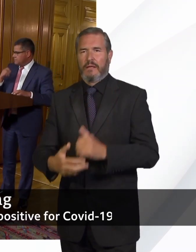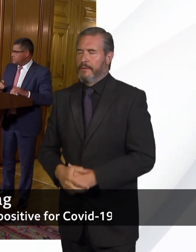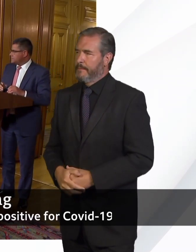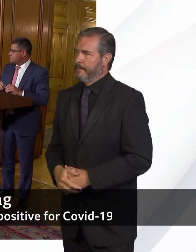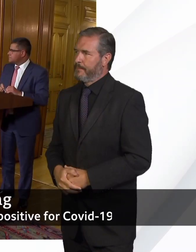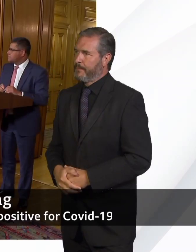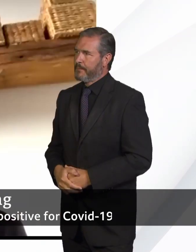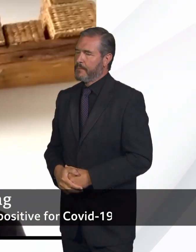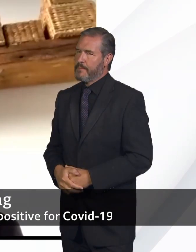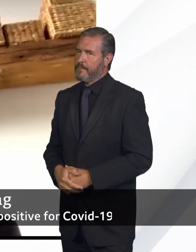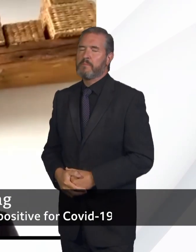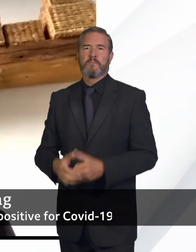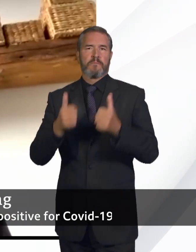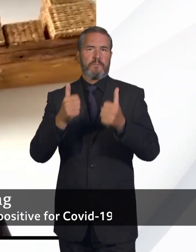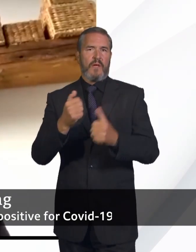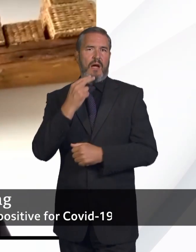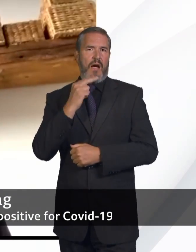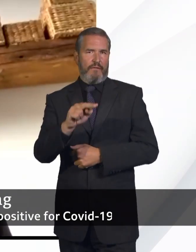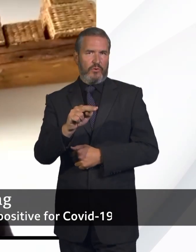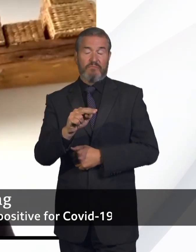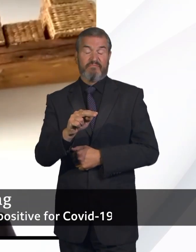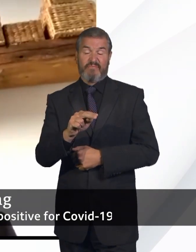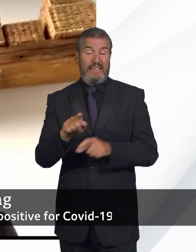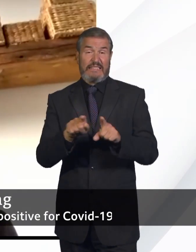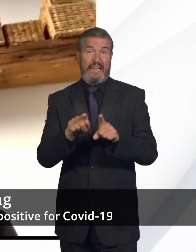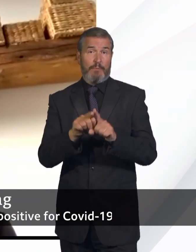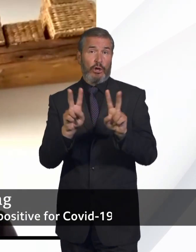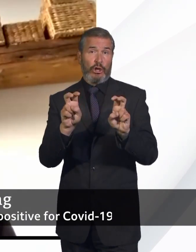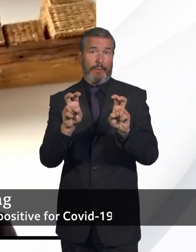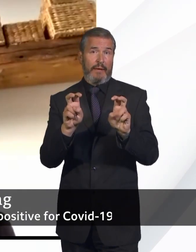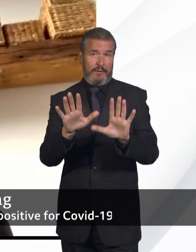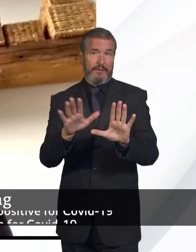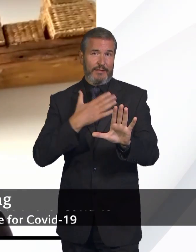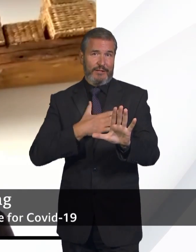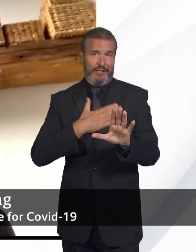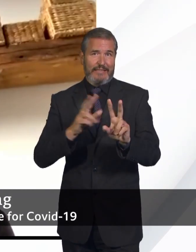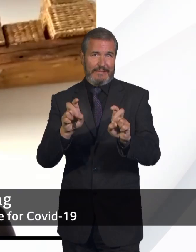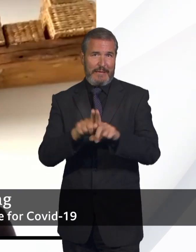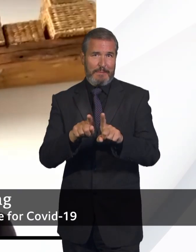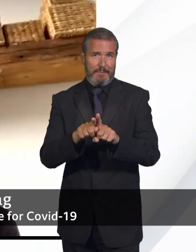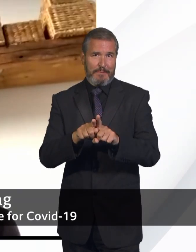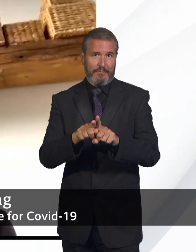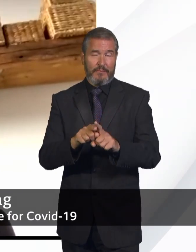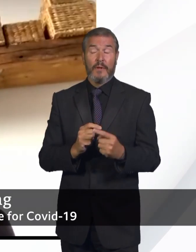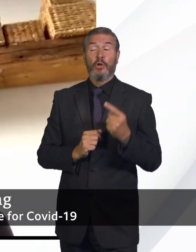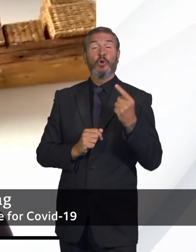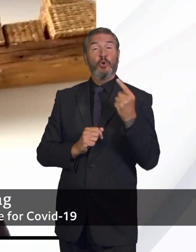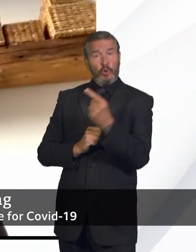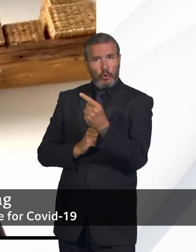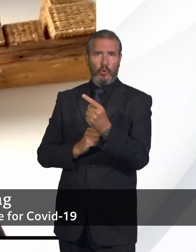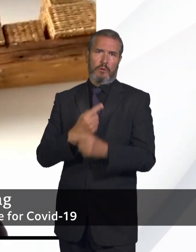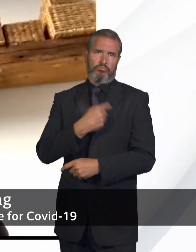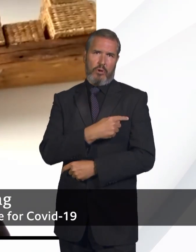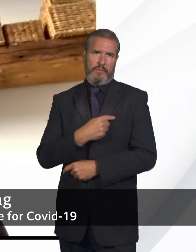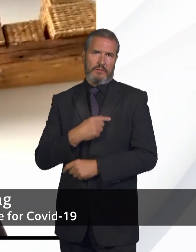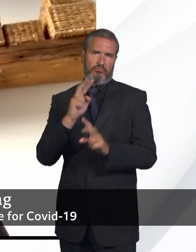Good afternoon, Minister. Hello, everyone. I'm going to continue the same theme, and I want to go one further, Minister, because you actually promised a review